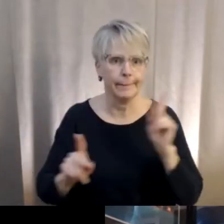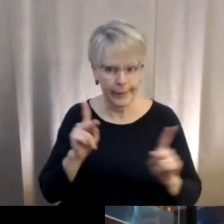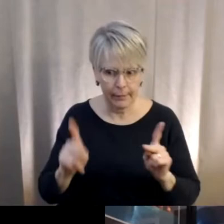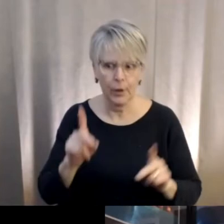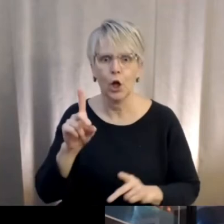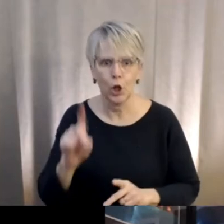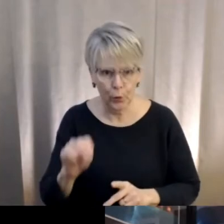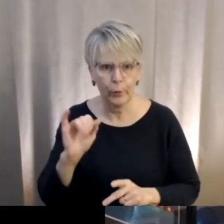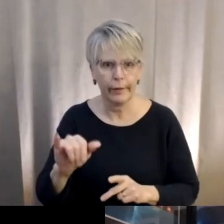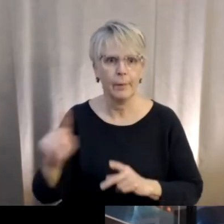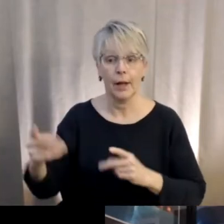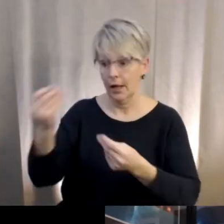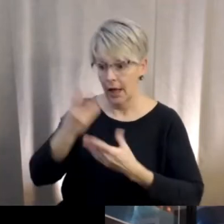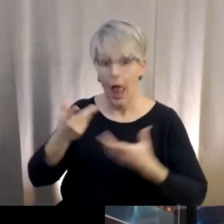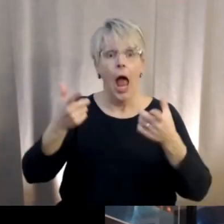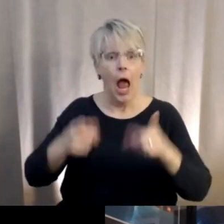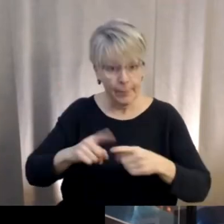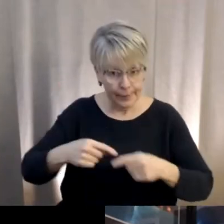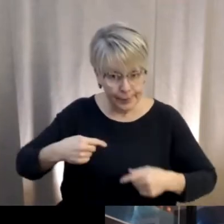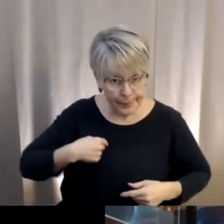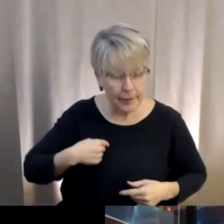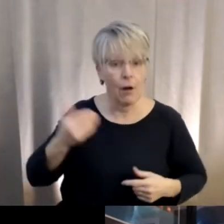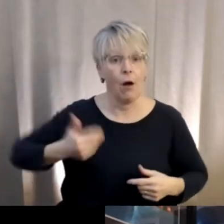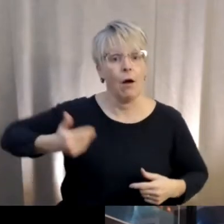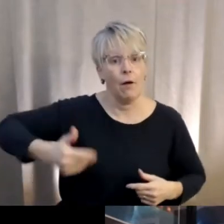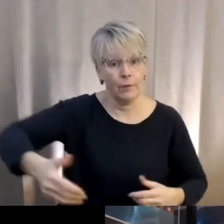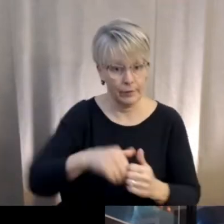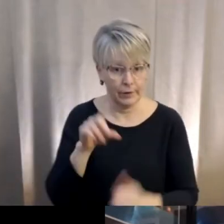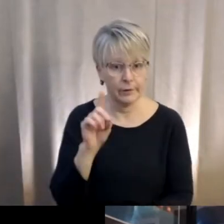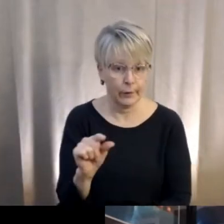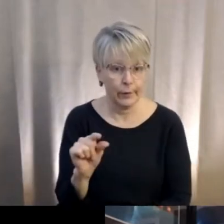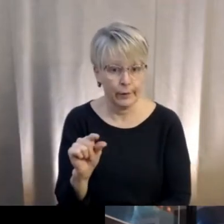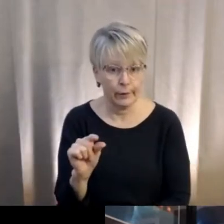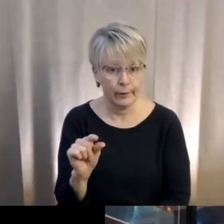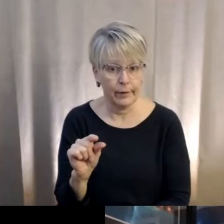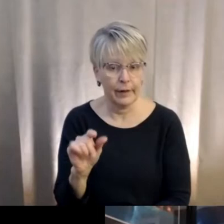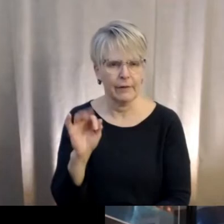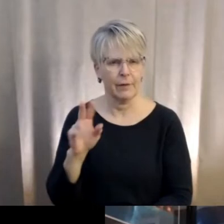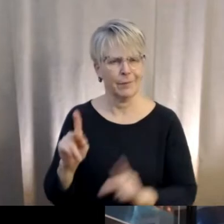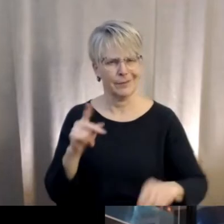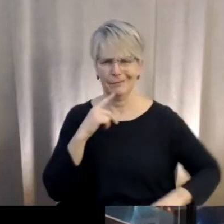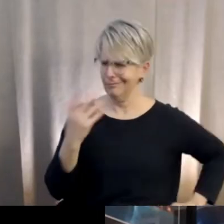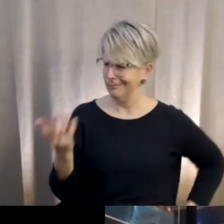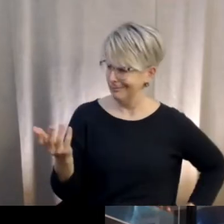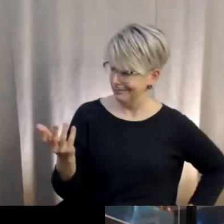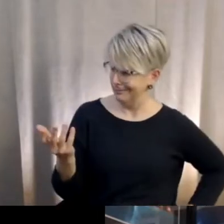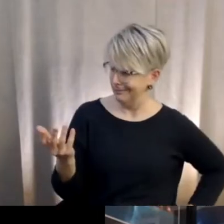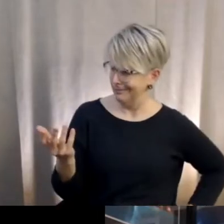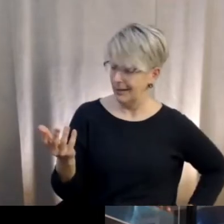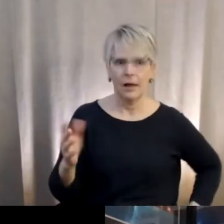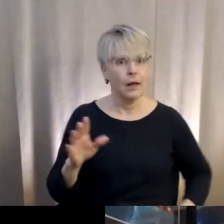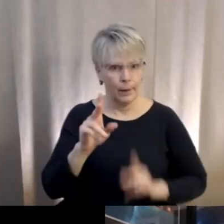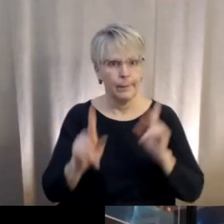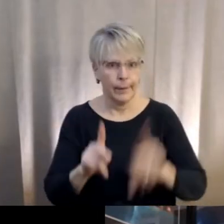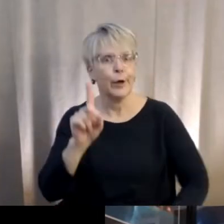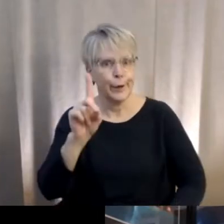these things and they happen to me in public sometimes with a dog. So if it seems a little like, no, people wouldn't do that, yes, they will. So